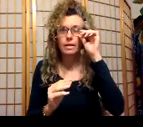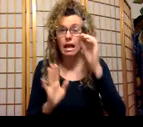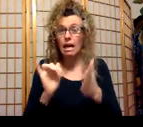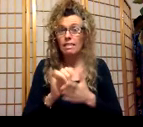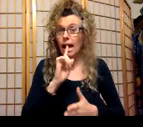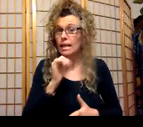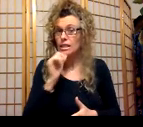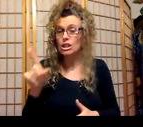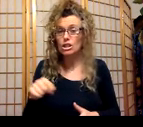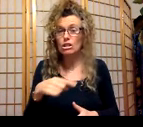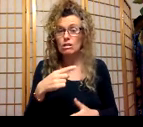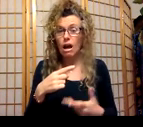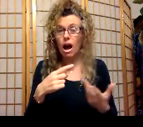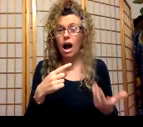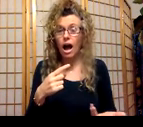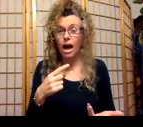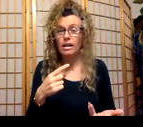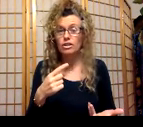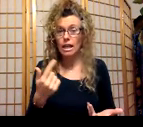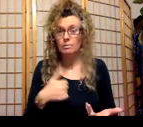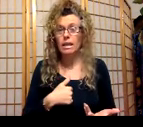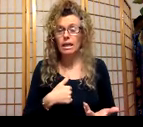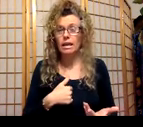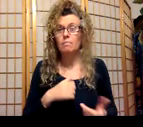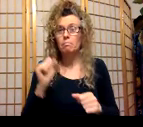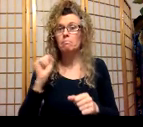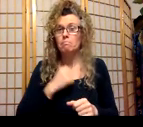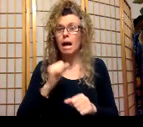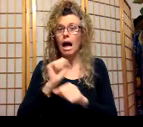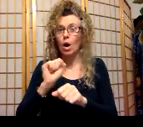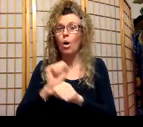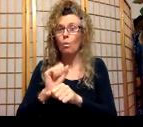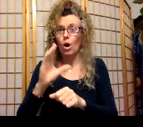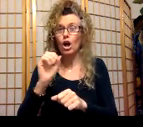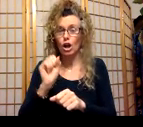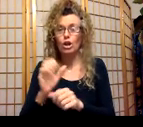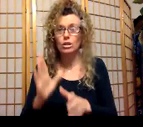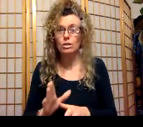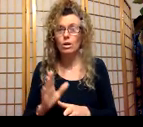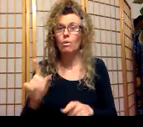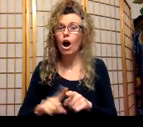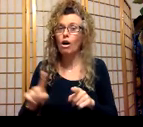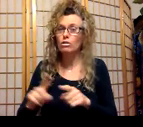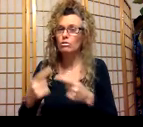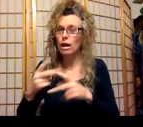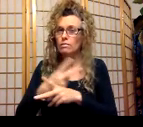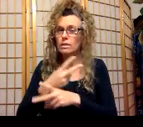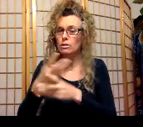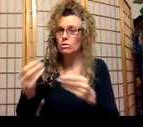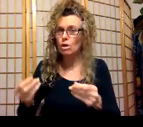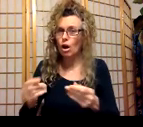That is not just me, but also colleagues. We are slowly arriving at how to solve this part.